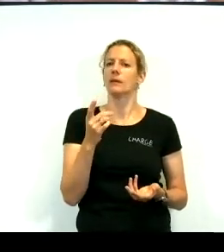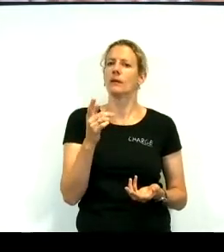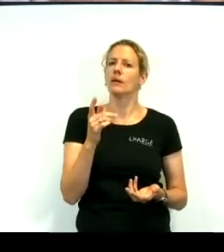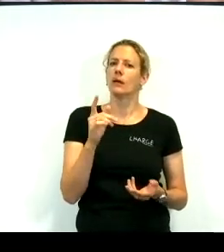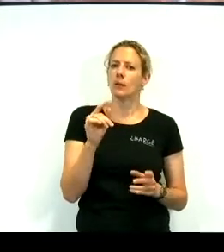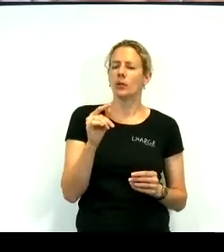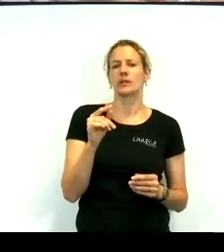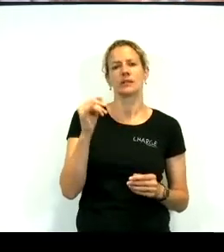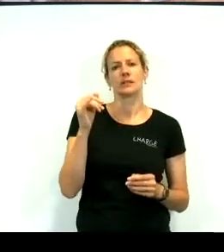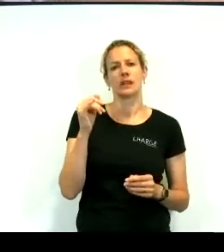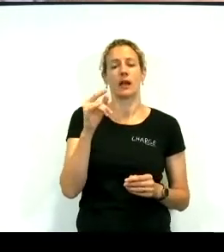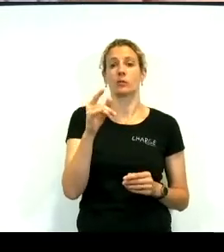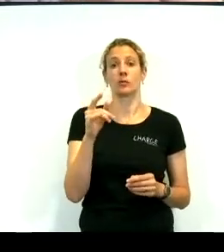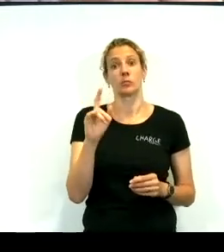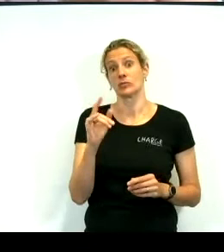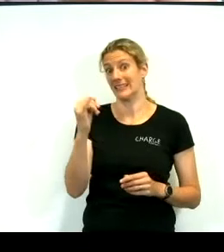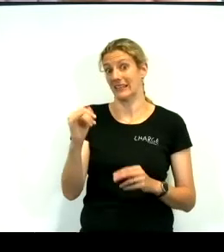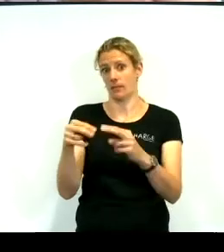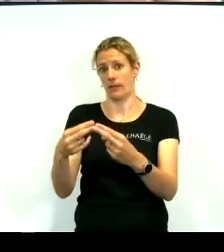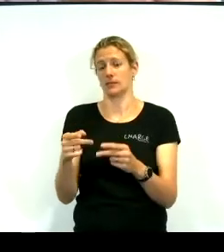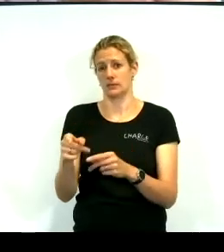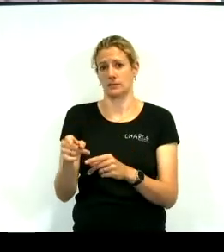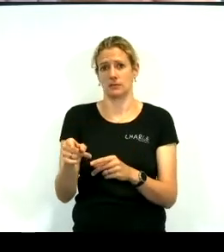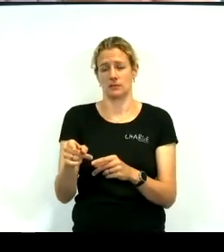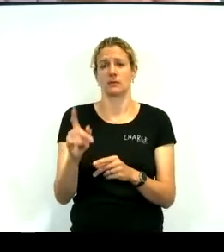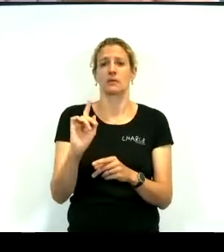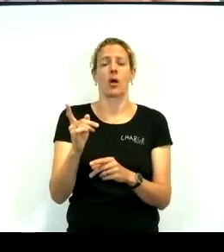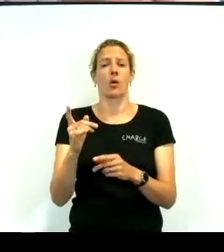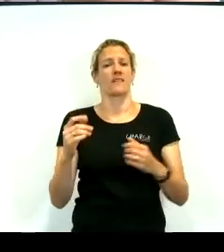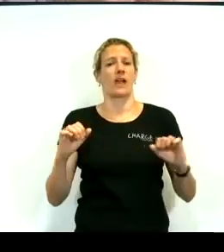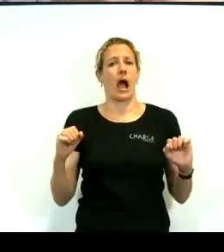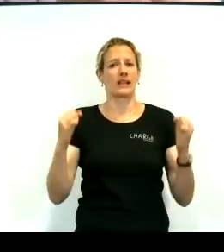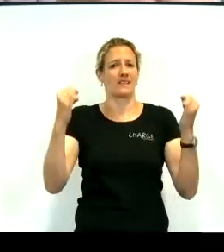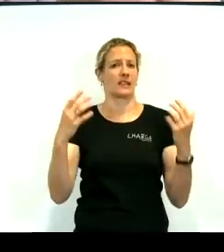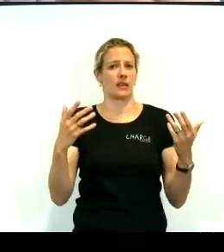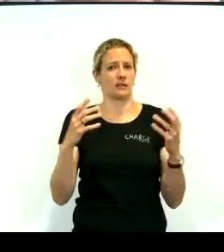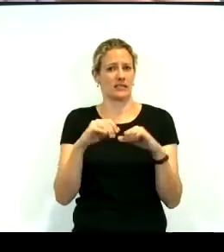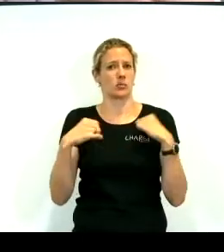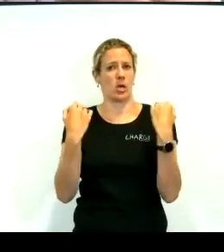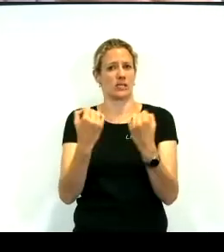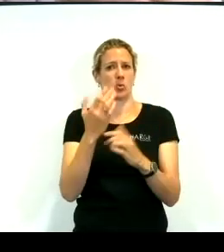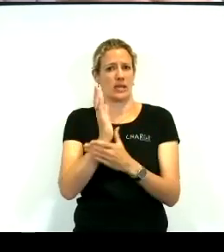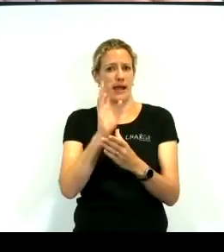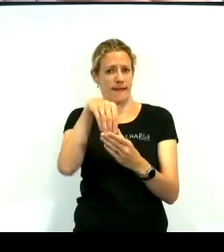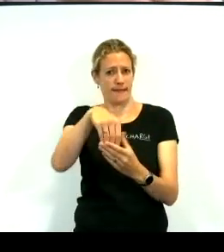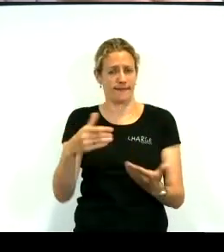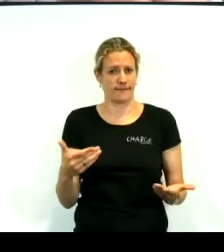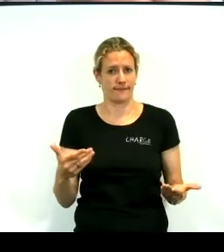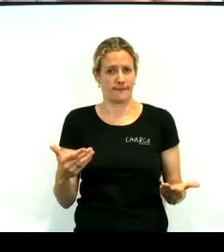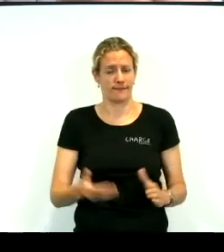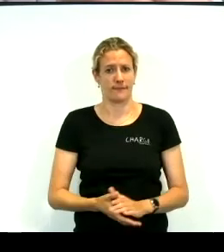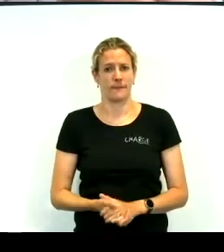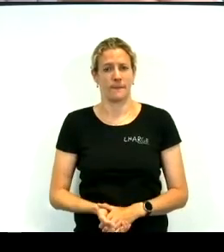part of that activity itself. So it may be